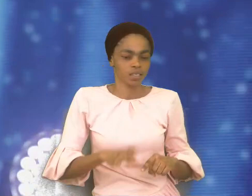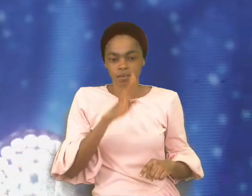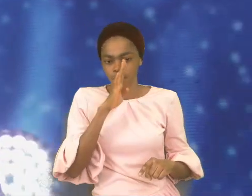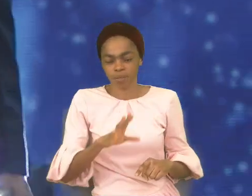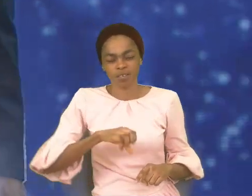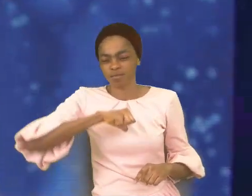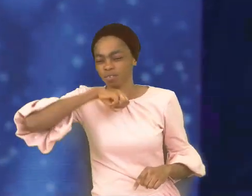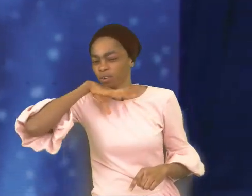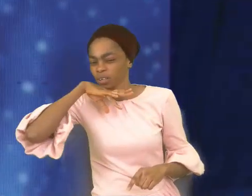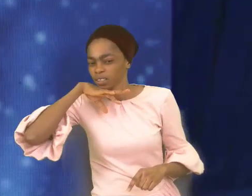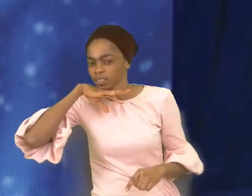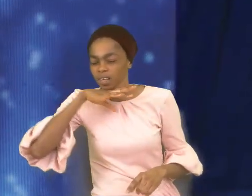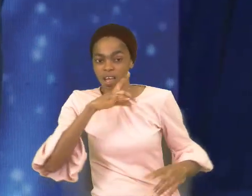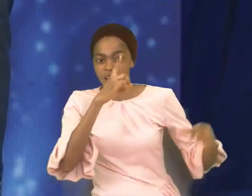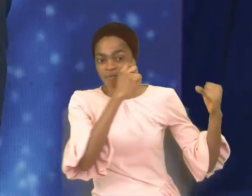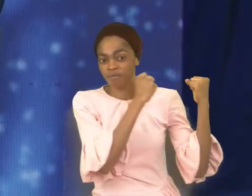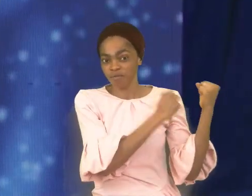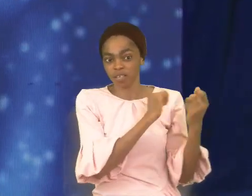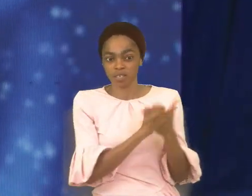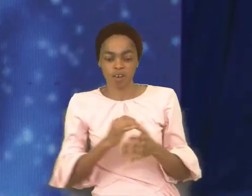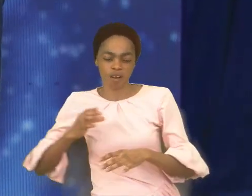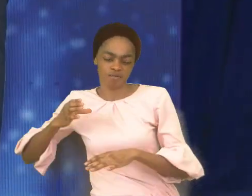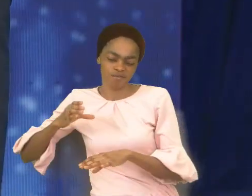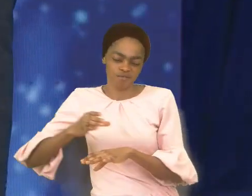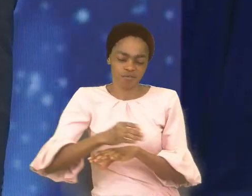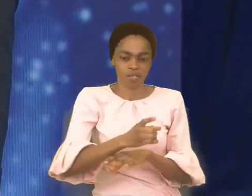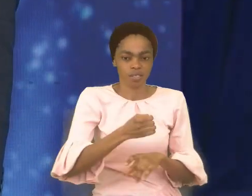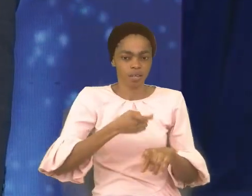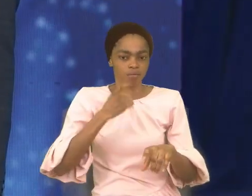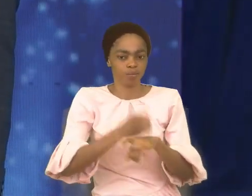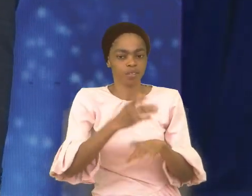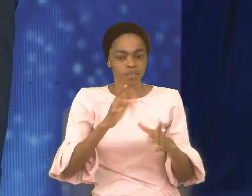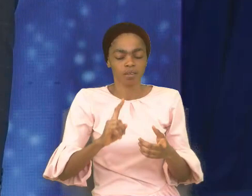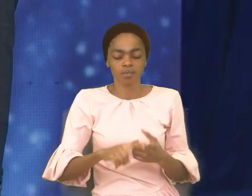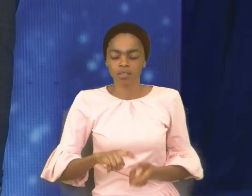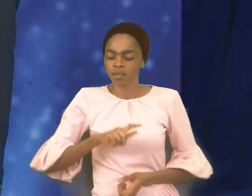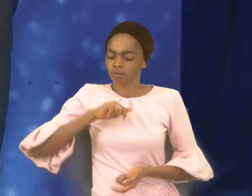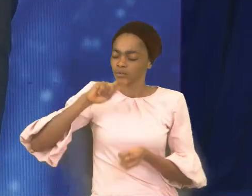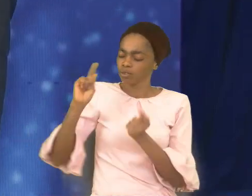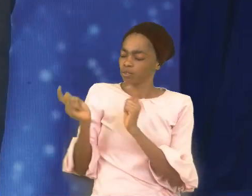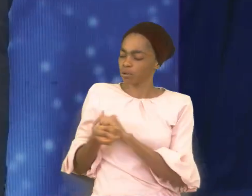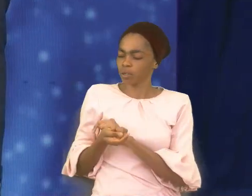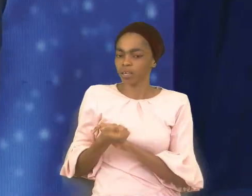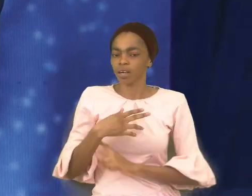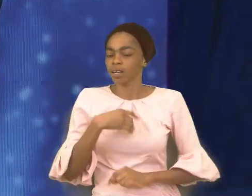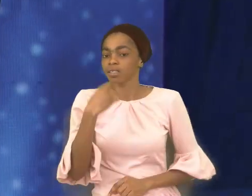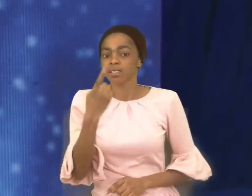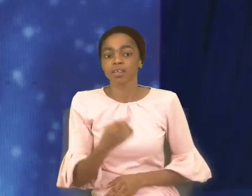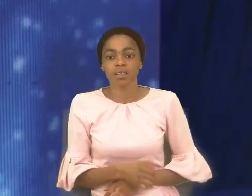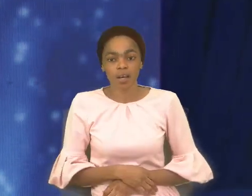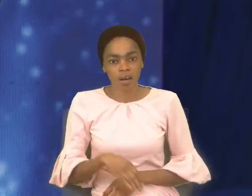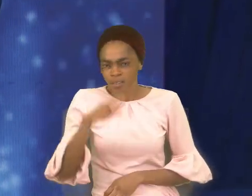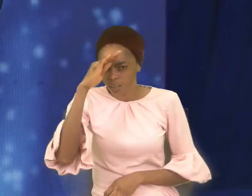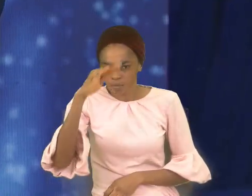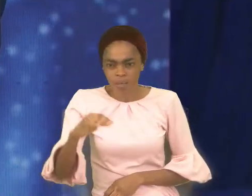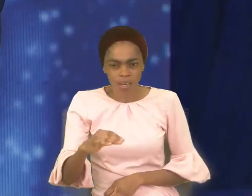persecutor to turn around and to say, the man is not like we thought. The woman is not like we